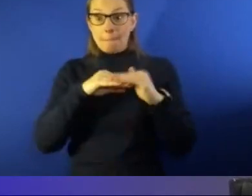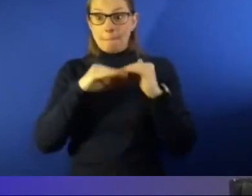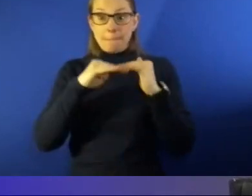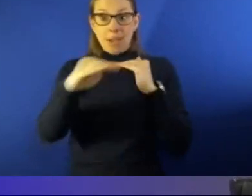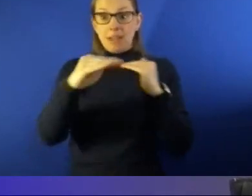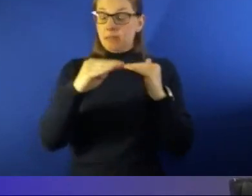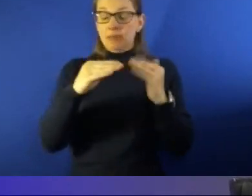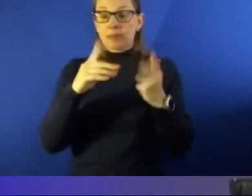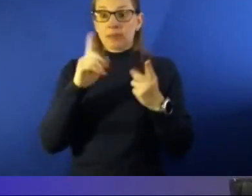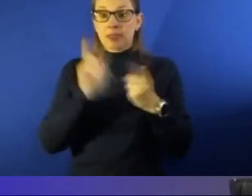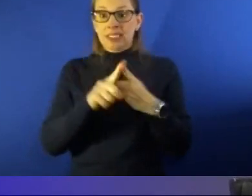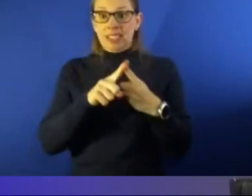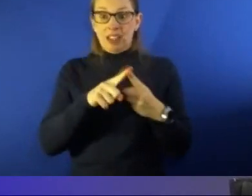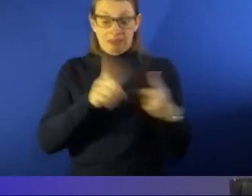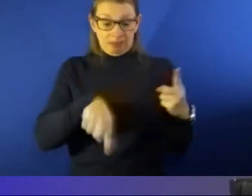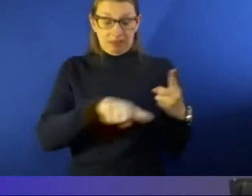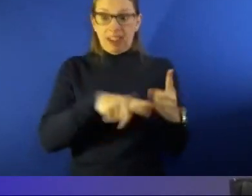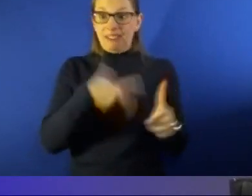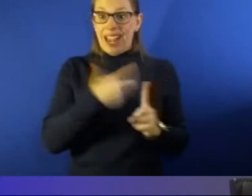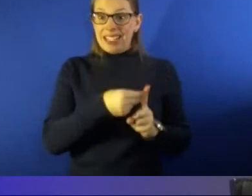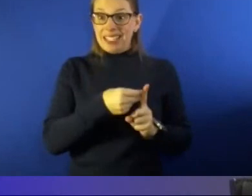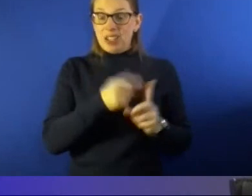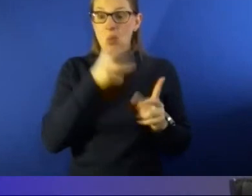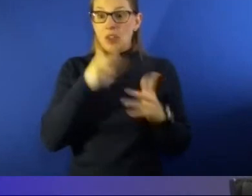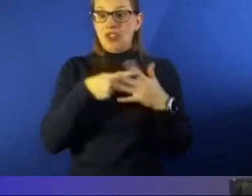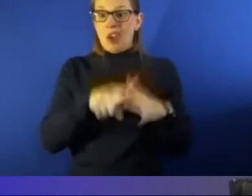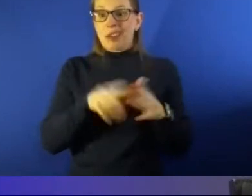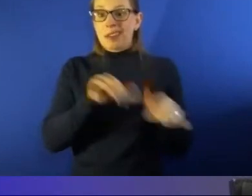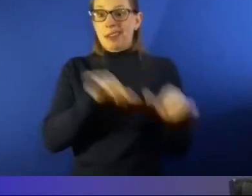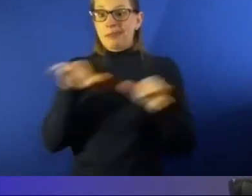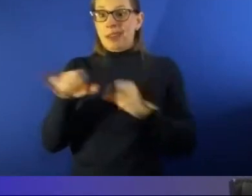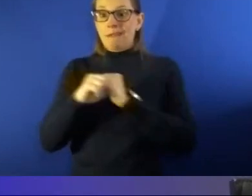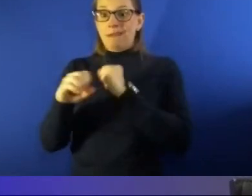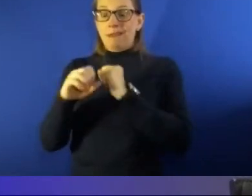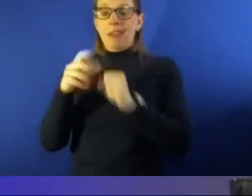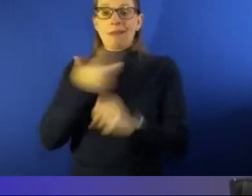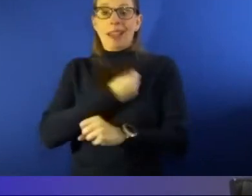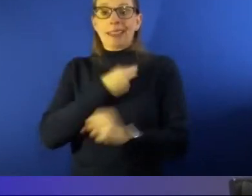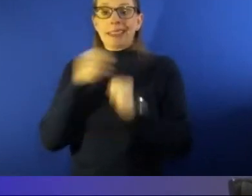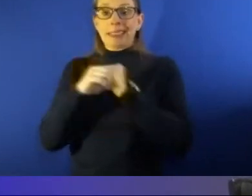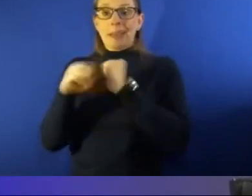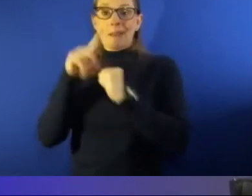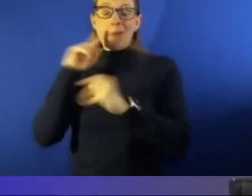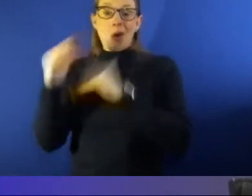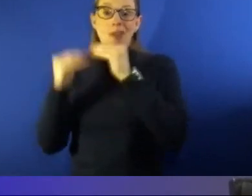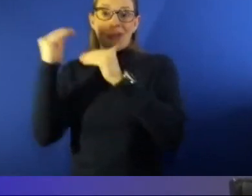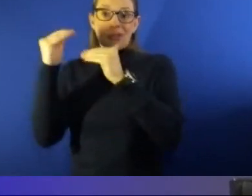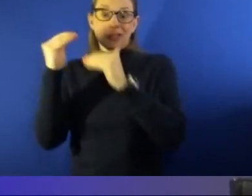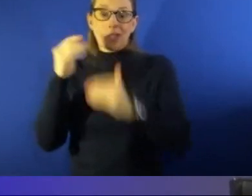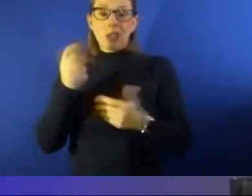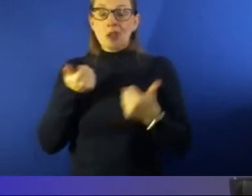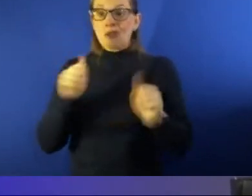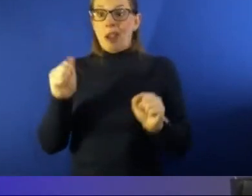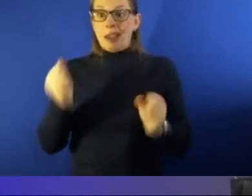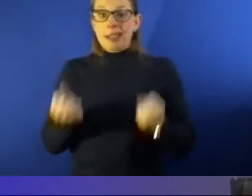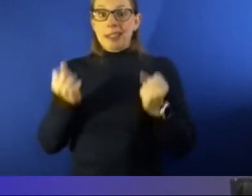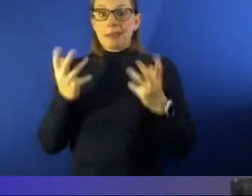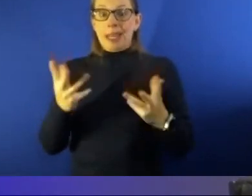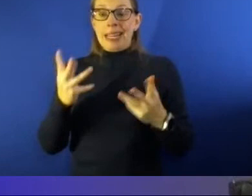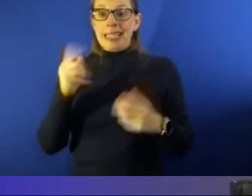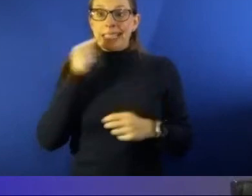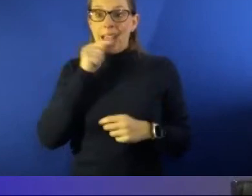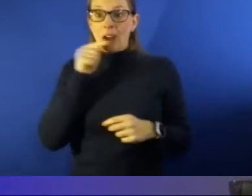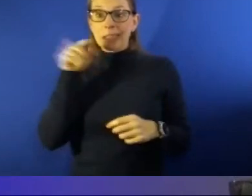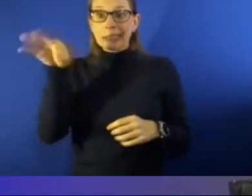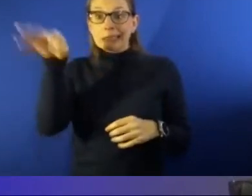so I think, it's going to start much like the vaccine campaign did for adults, where we're going to try as many carrots as we can to